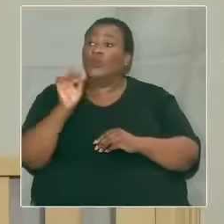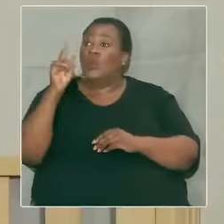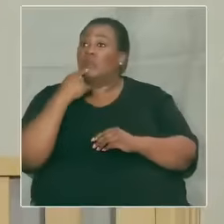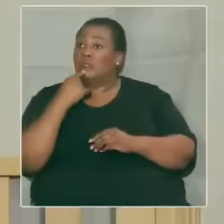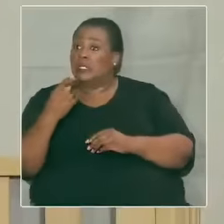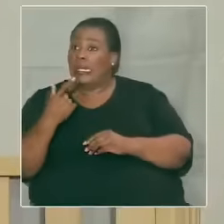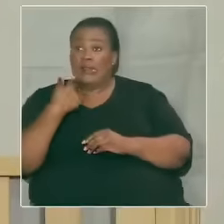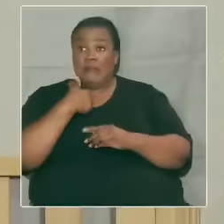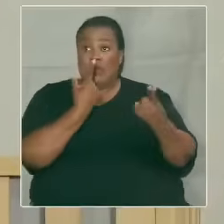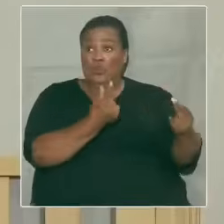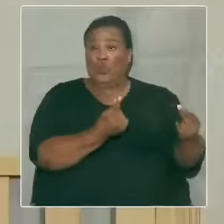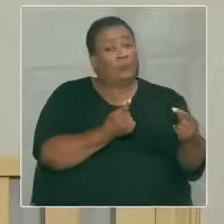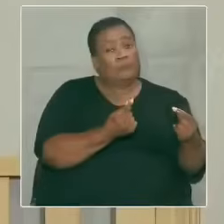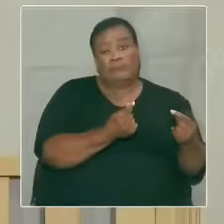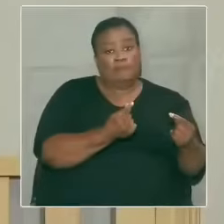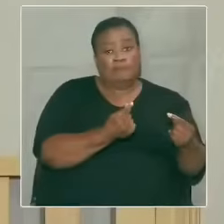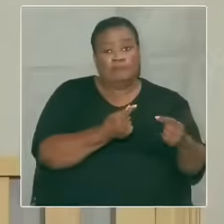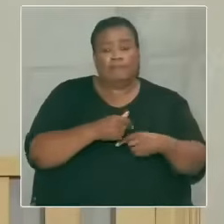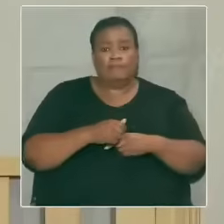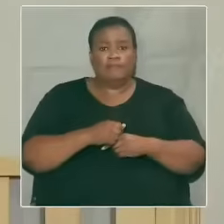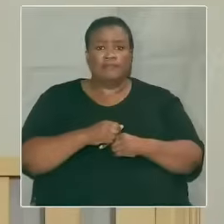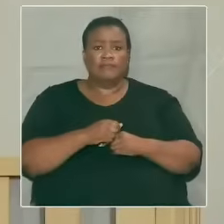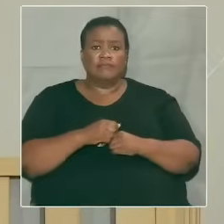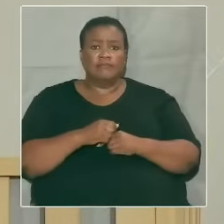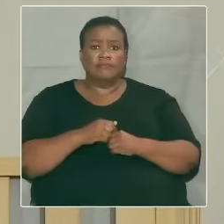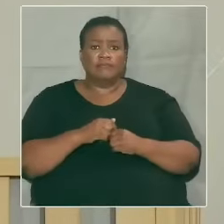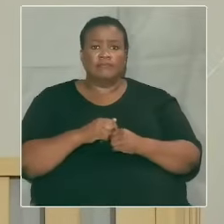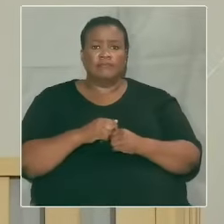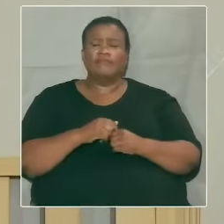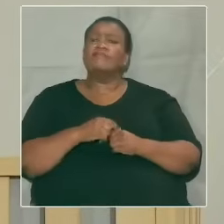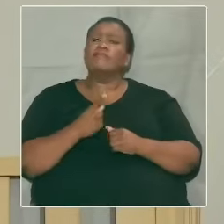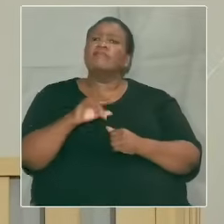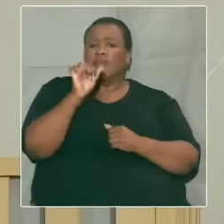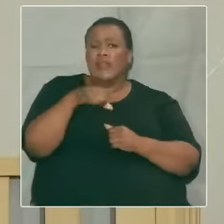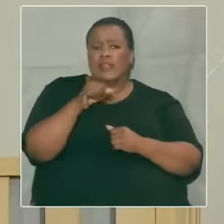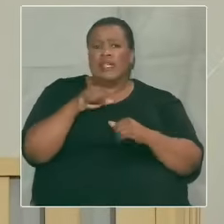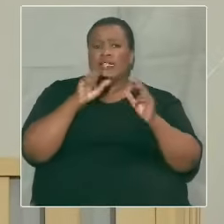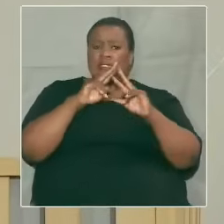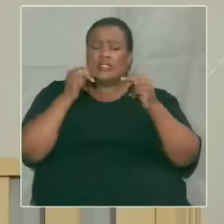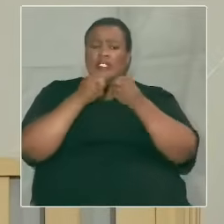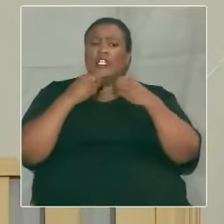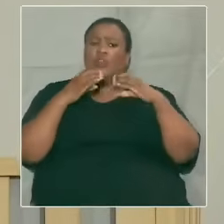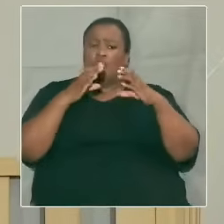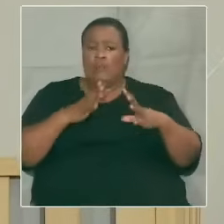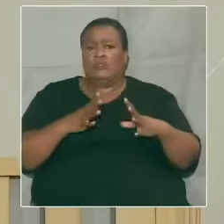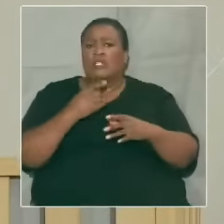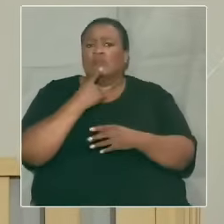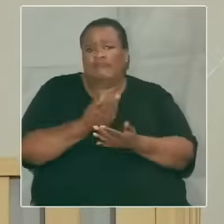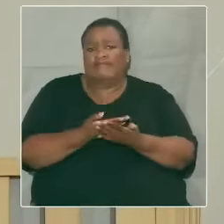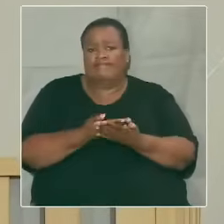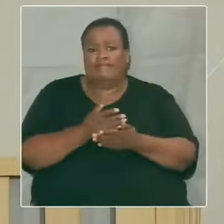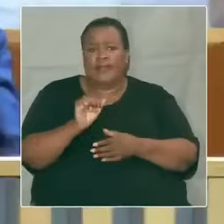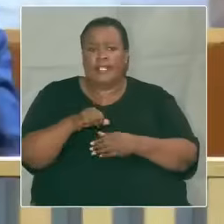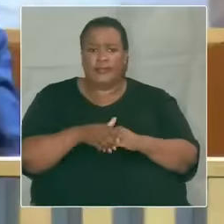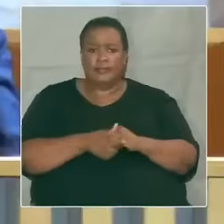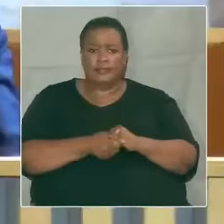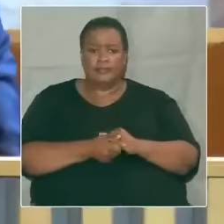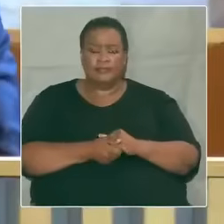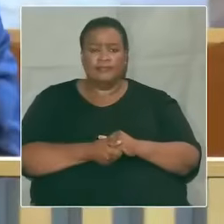instruction. Yeah, I take it that, yes, the National Commissioner can say that.